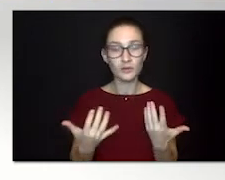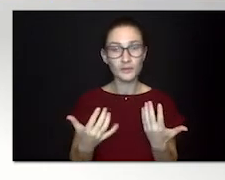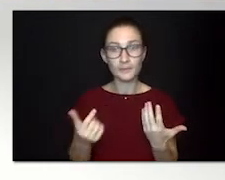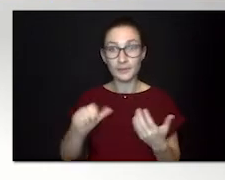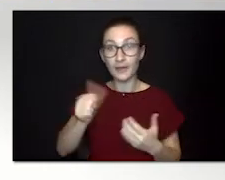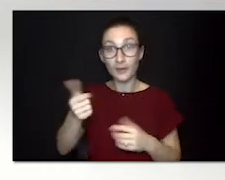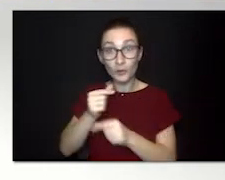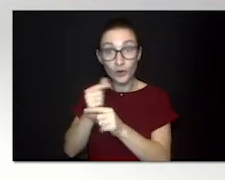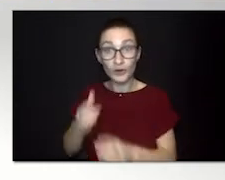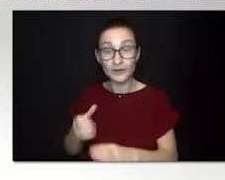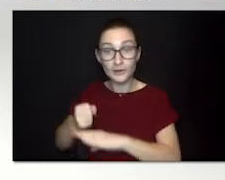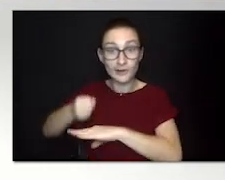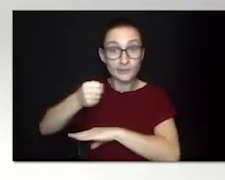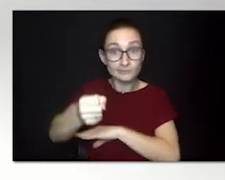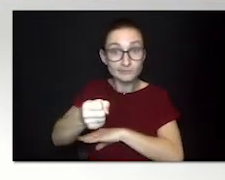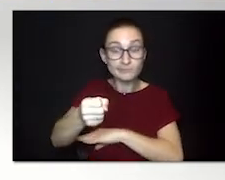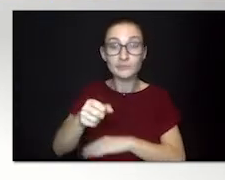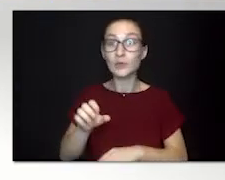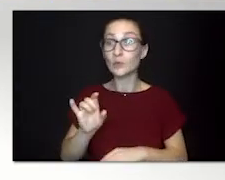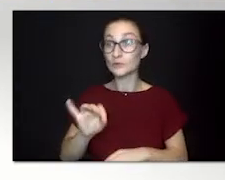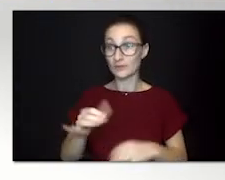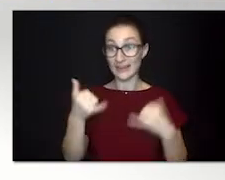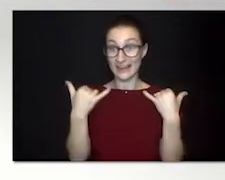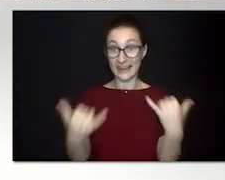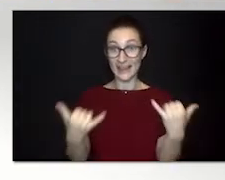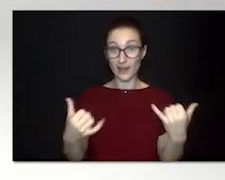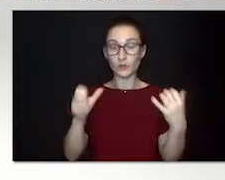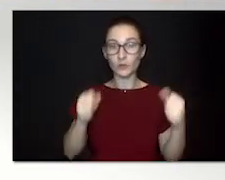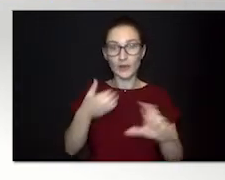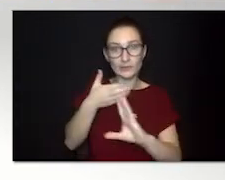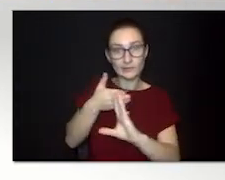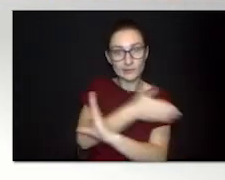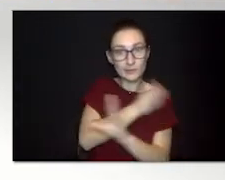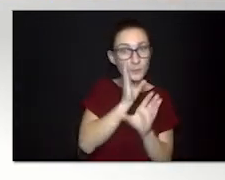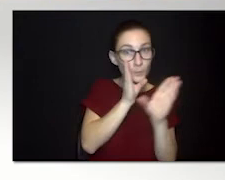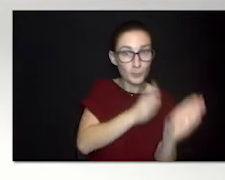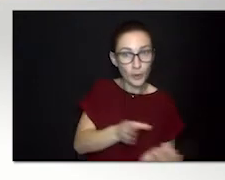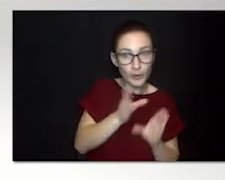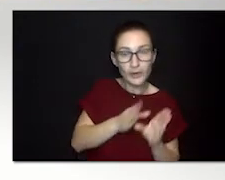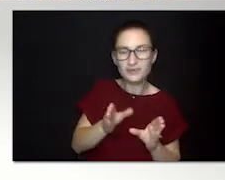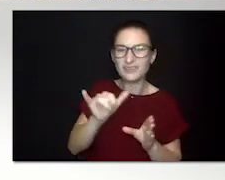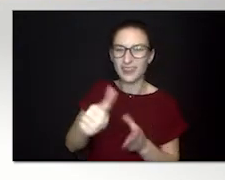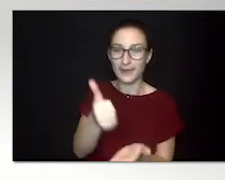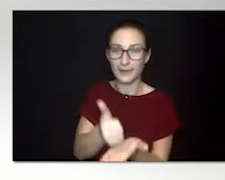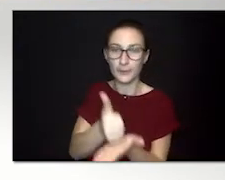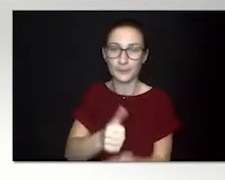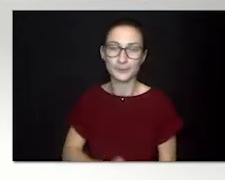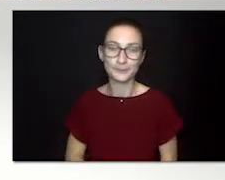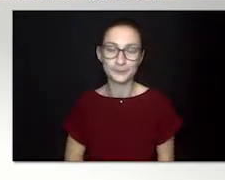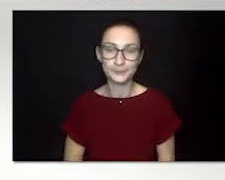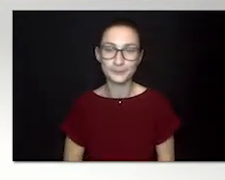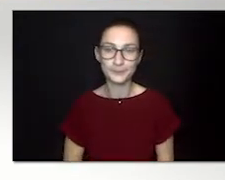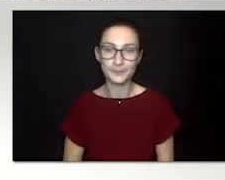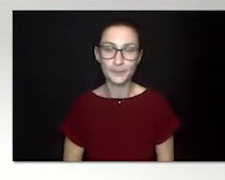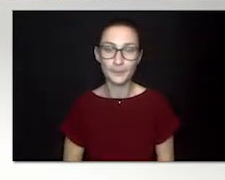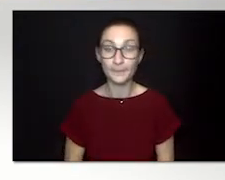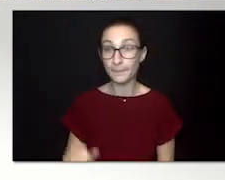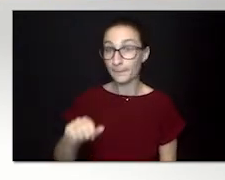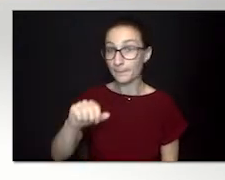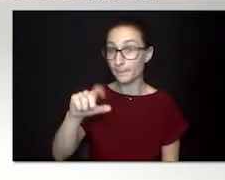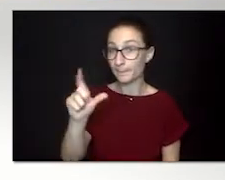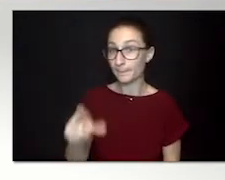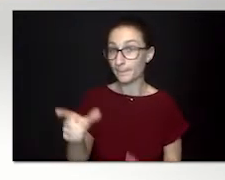guardian is going to be appointed. So anything that you can kind of do now to take that pressure off is helpful. Yes?